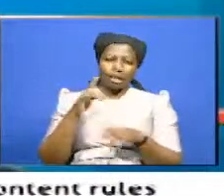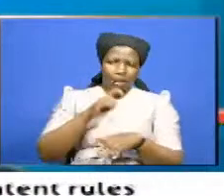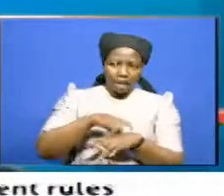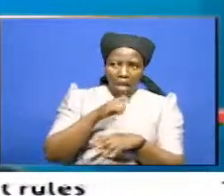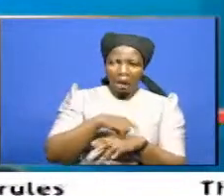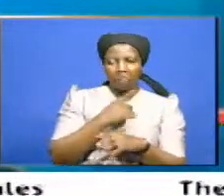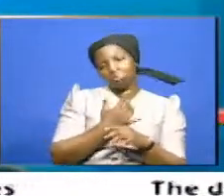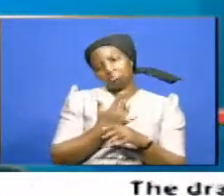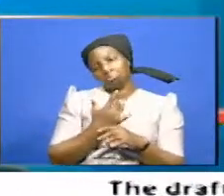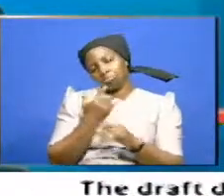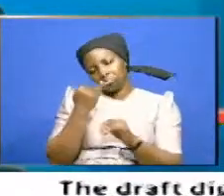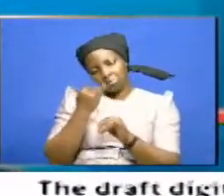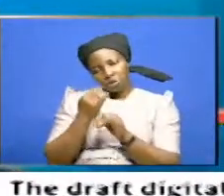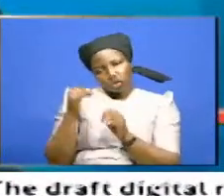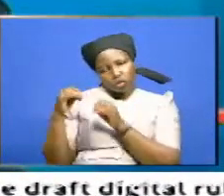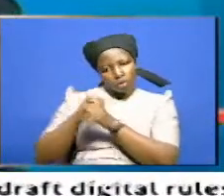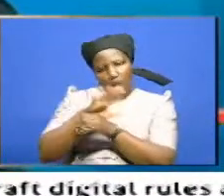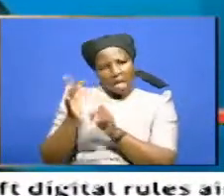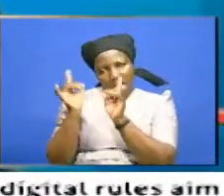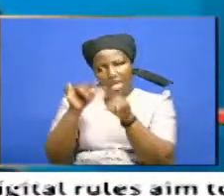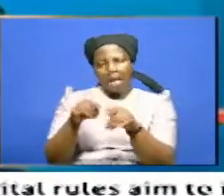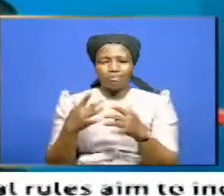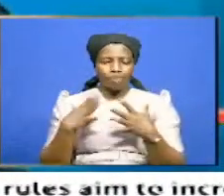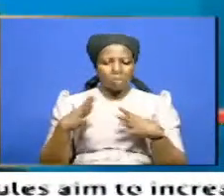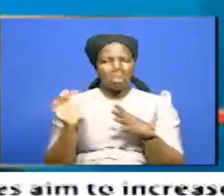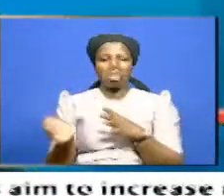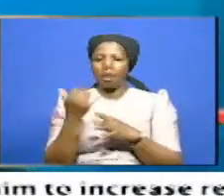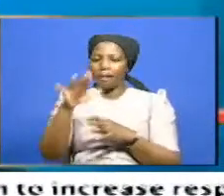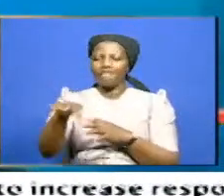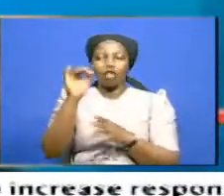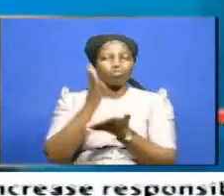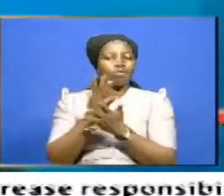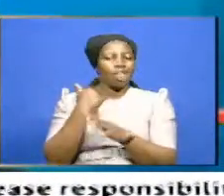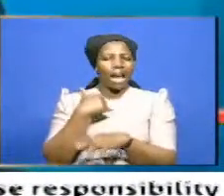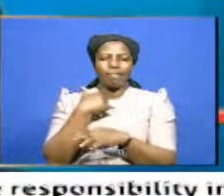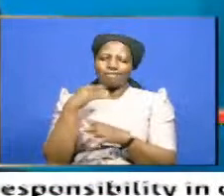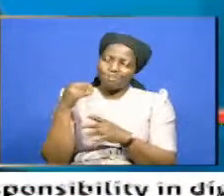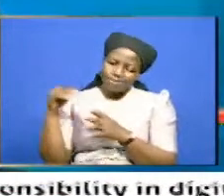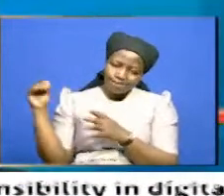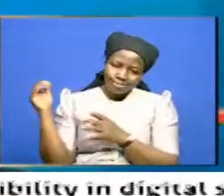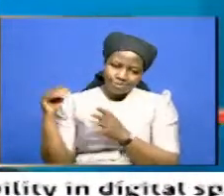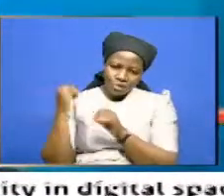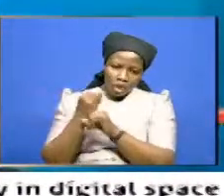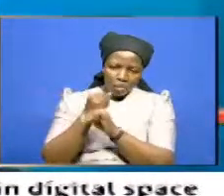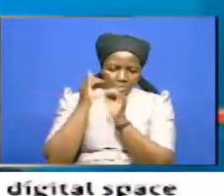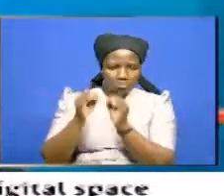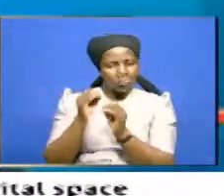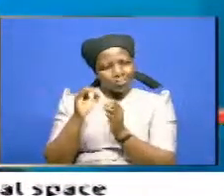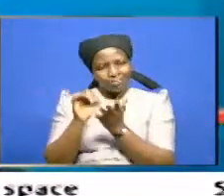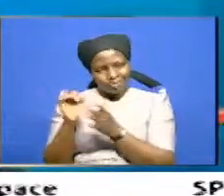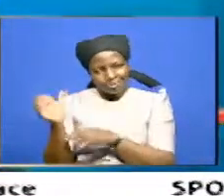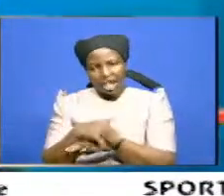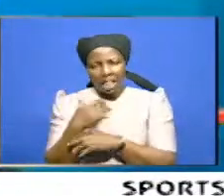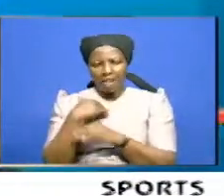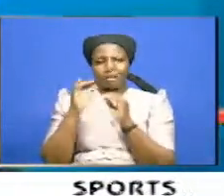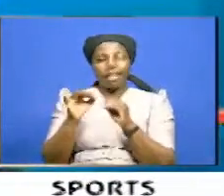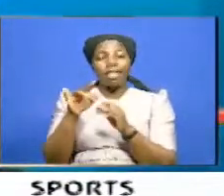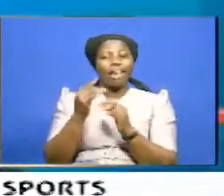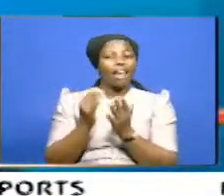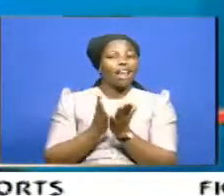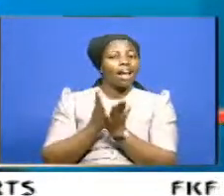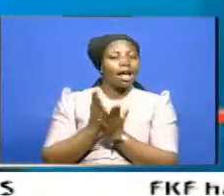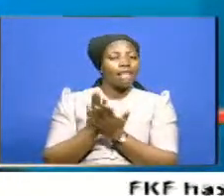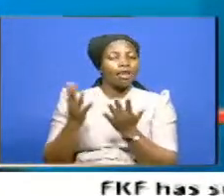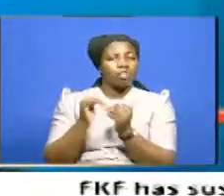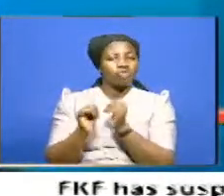told no pay, no nothing, no compensation, no redundancy fee and everything else. So those are some of the things that actually drive inequality, especially for people